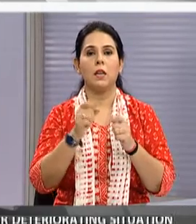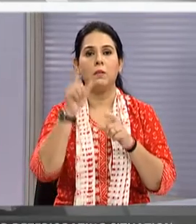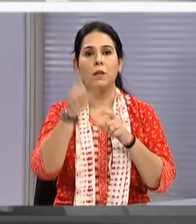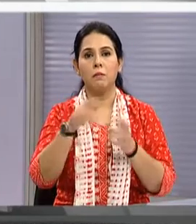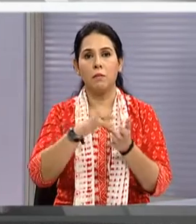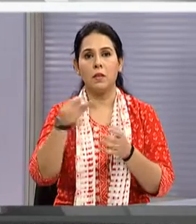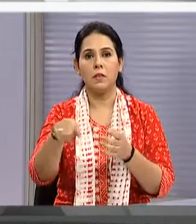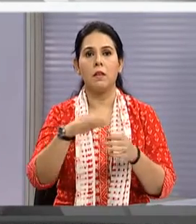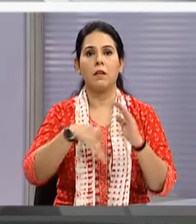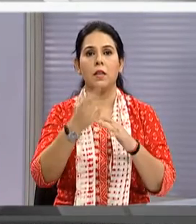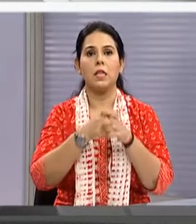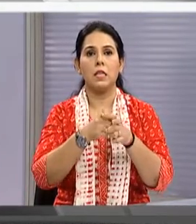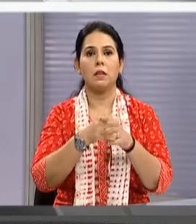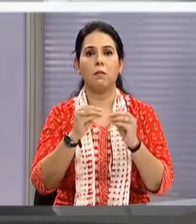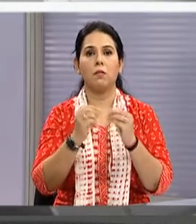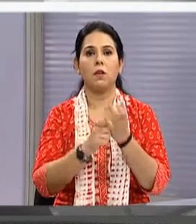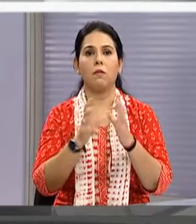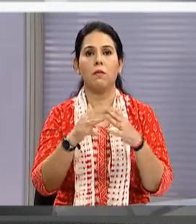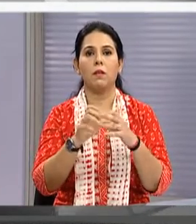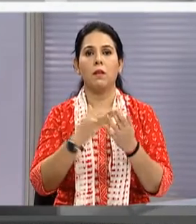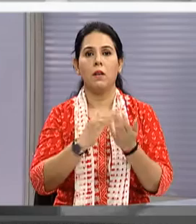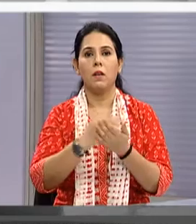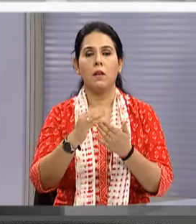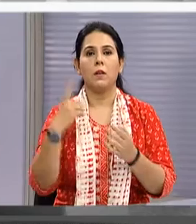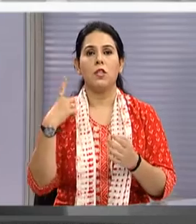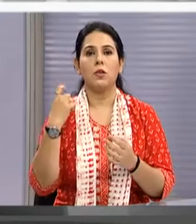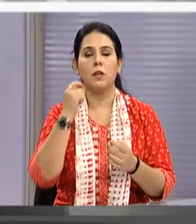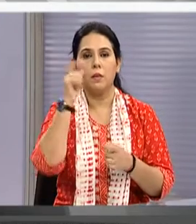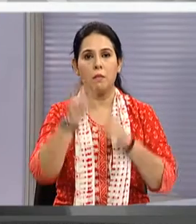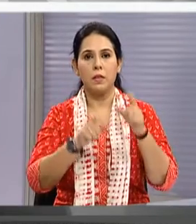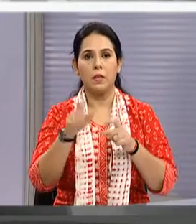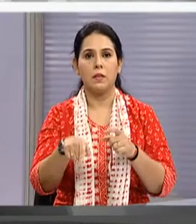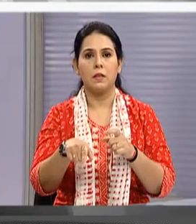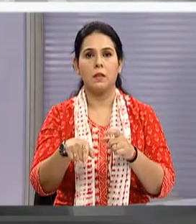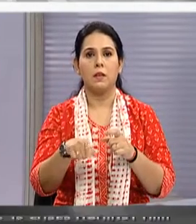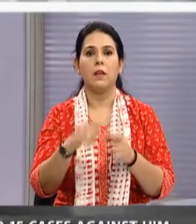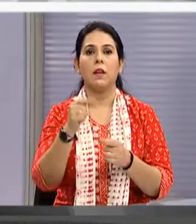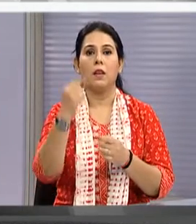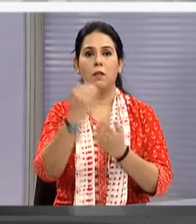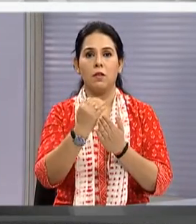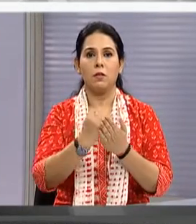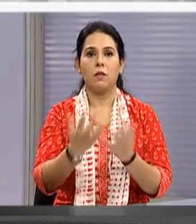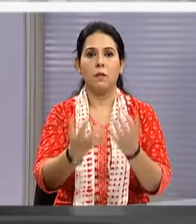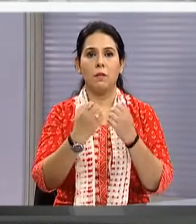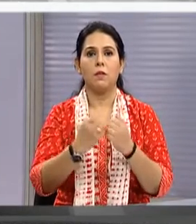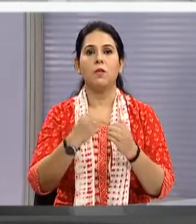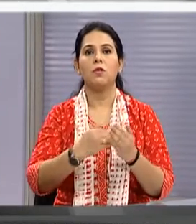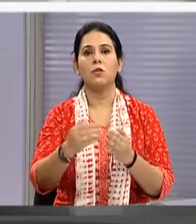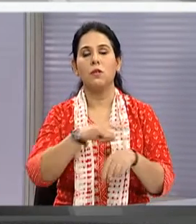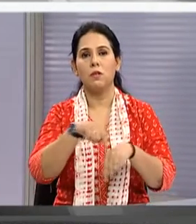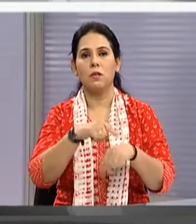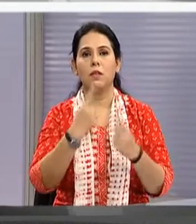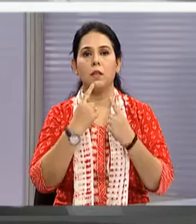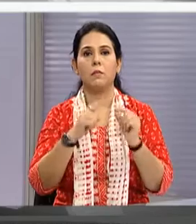the Kashmir Valley after terrorist Burhan Wani was eliminated by security forces. The issue was taken up for a